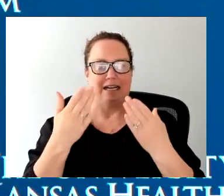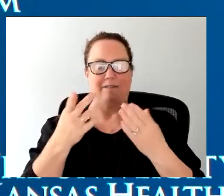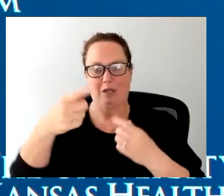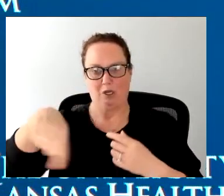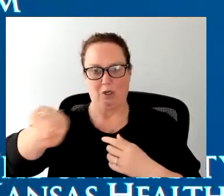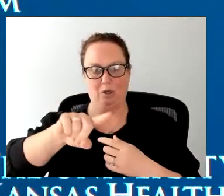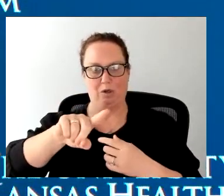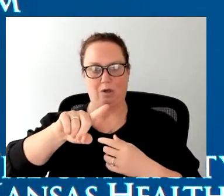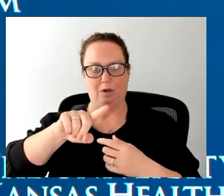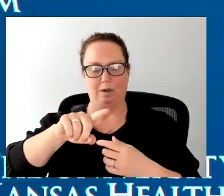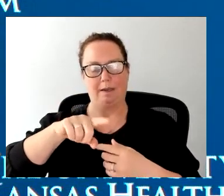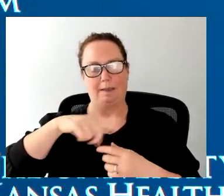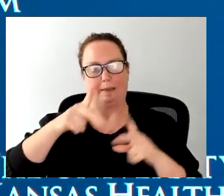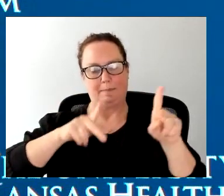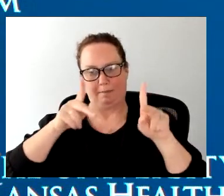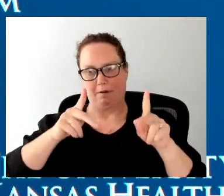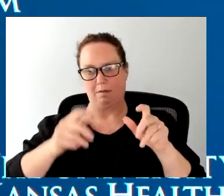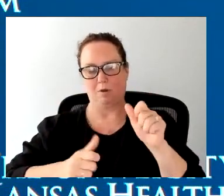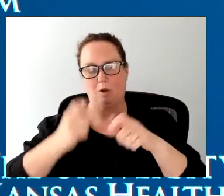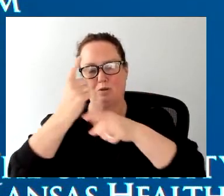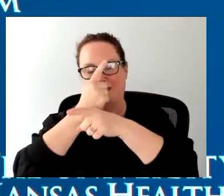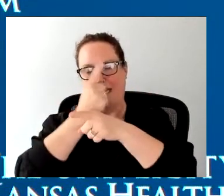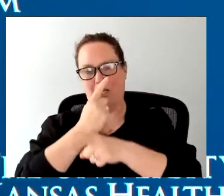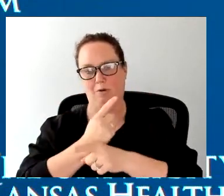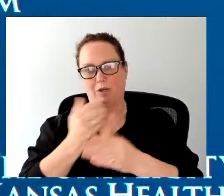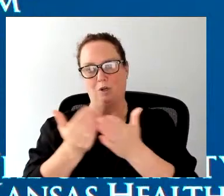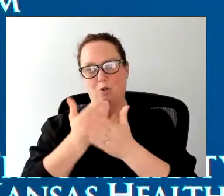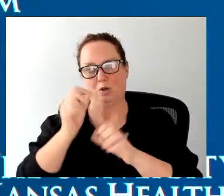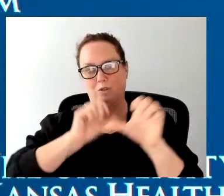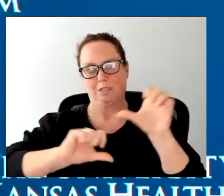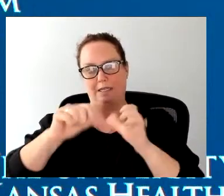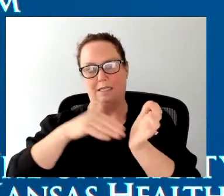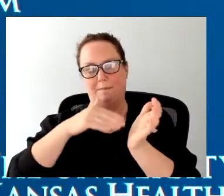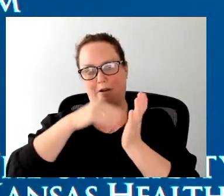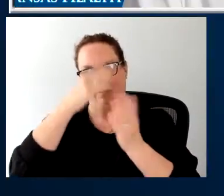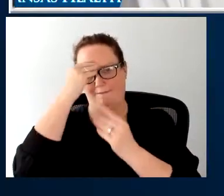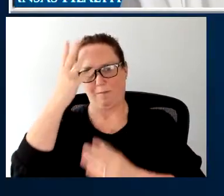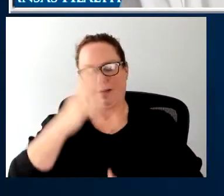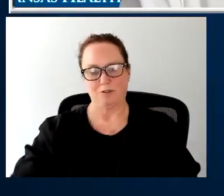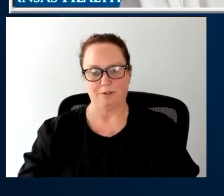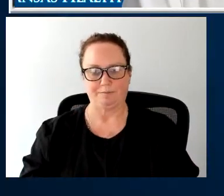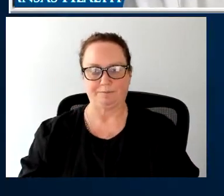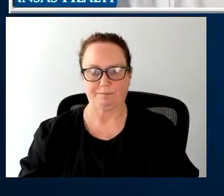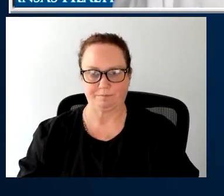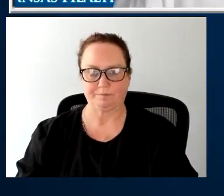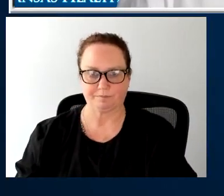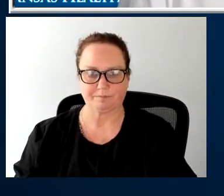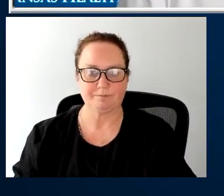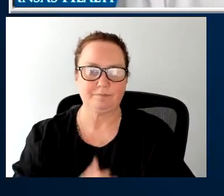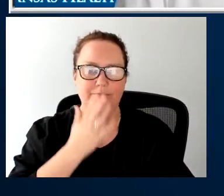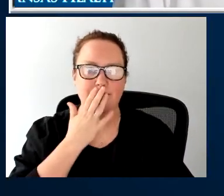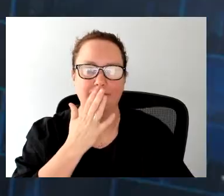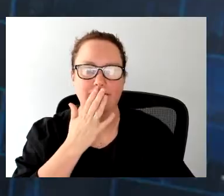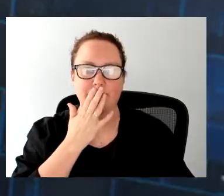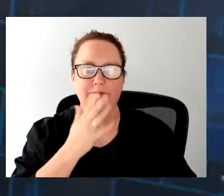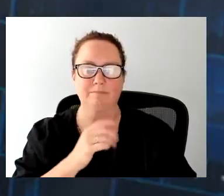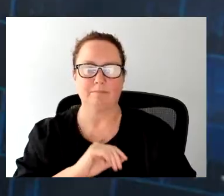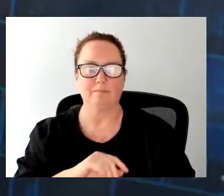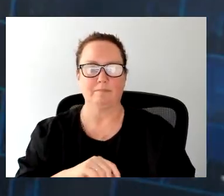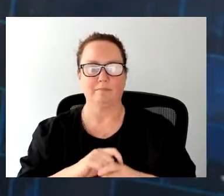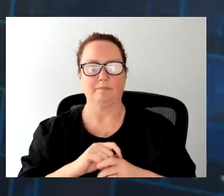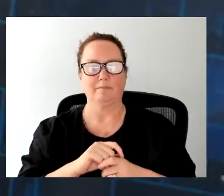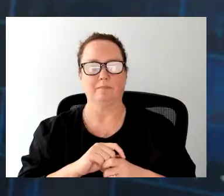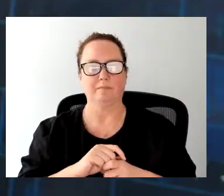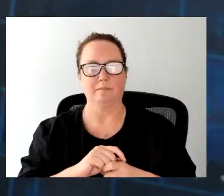the public, the most accurate new science and medical information. Thank you. It's